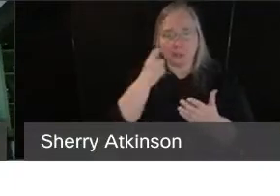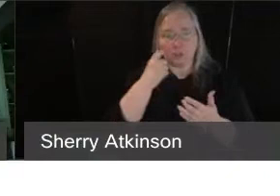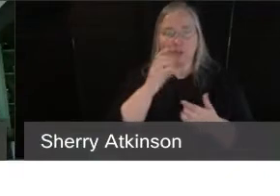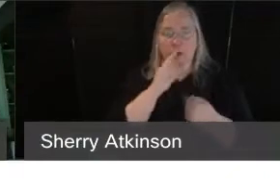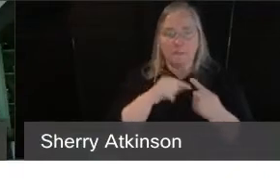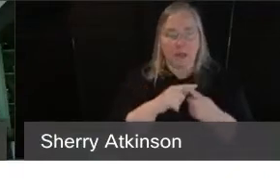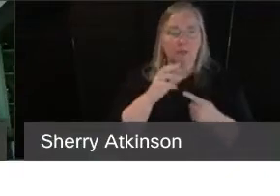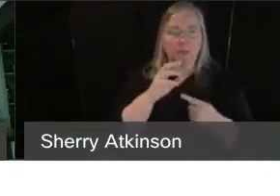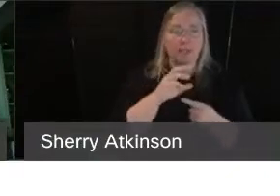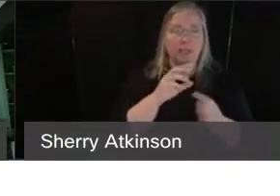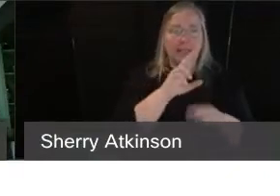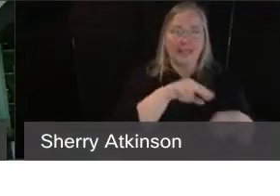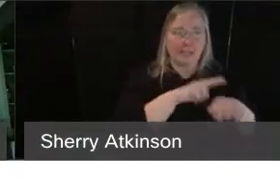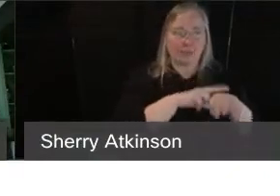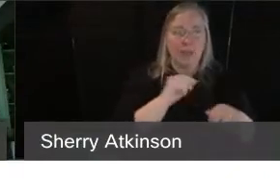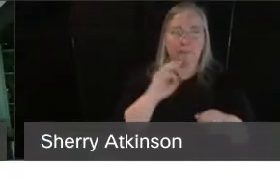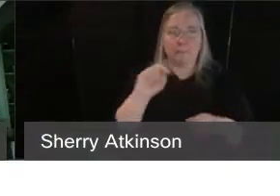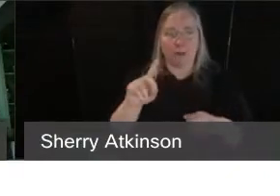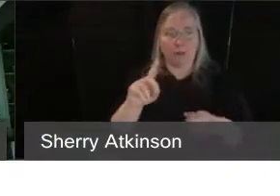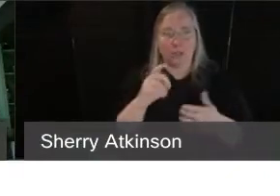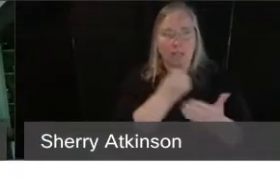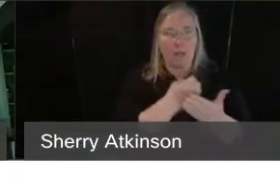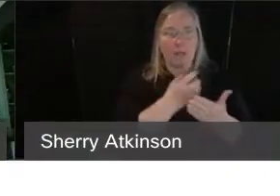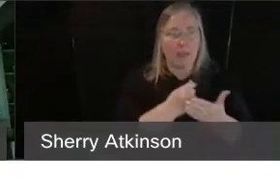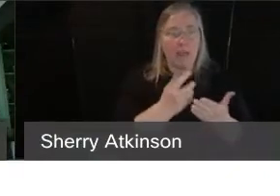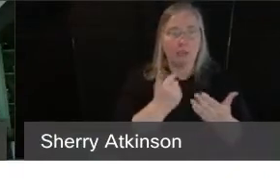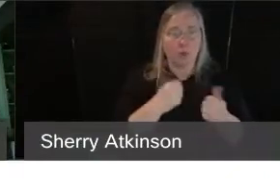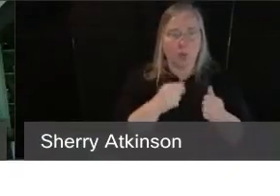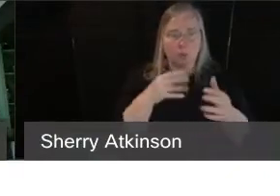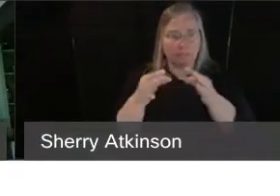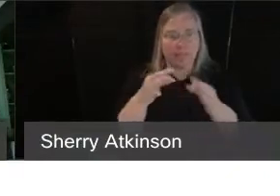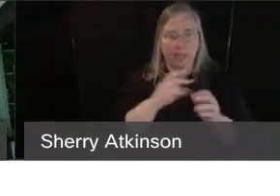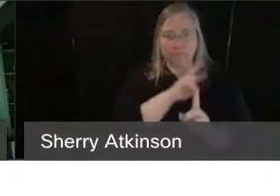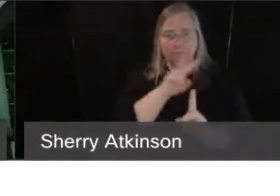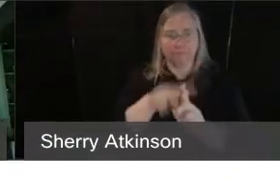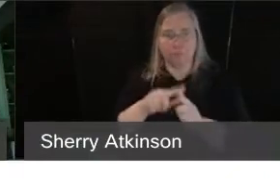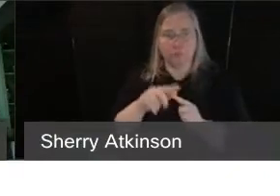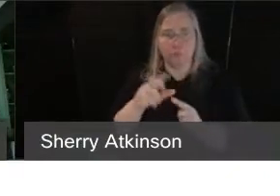that mean for the county's economy, and more importantly,